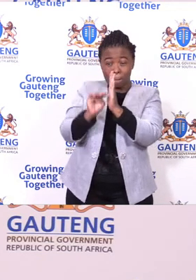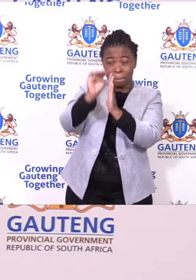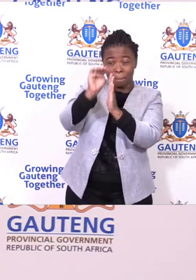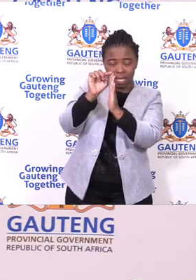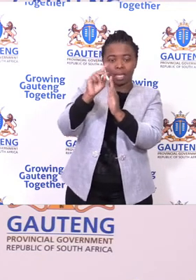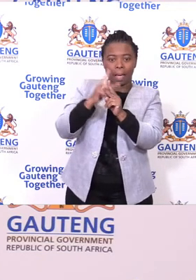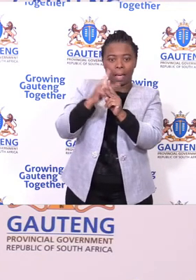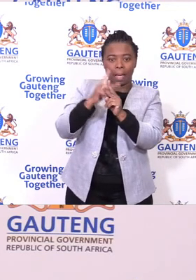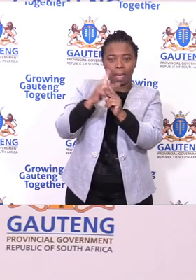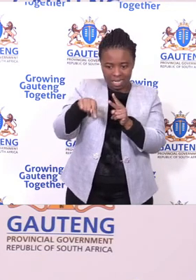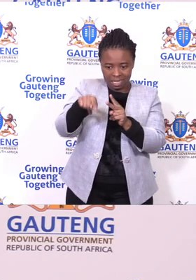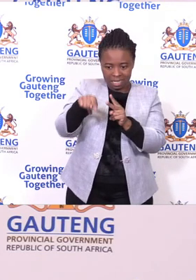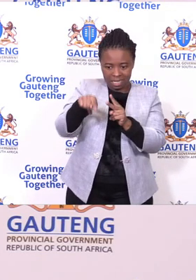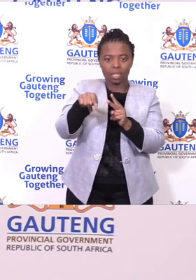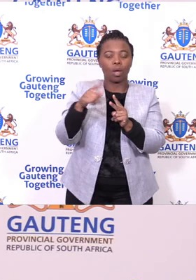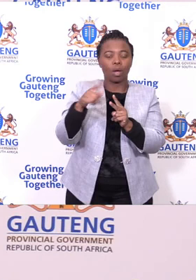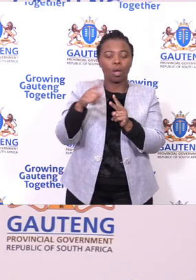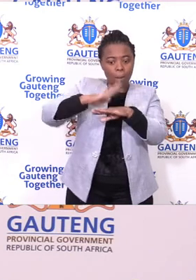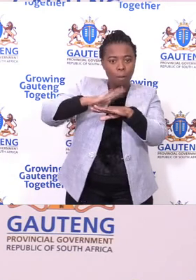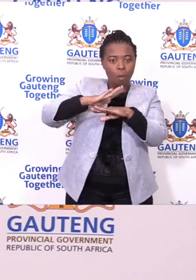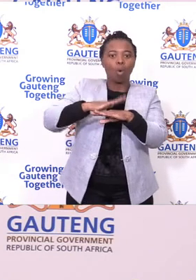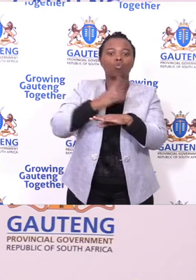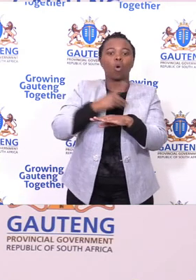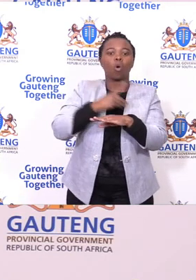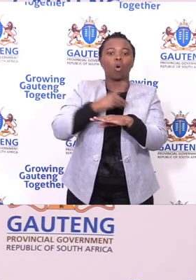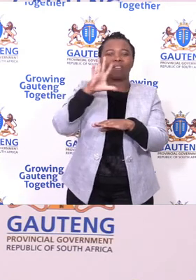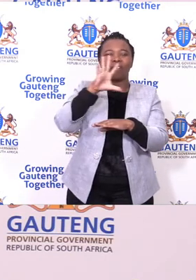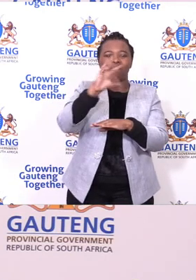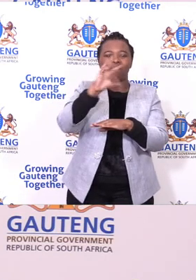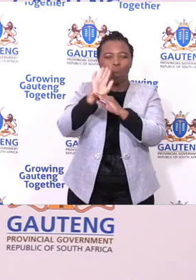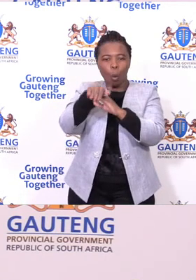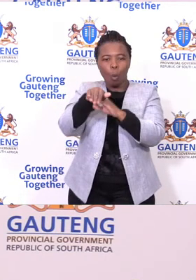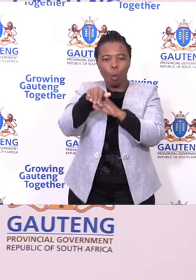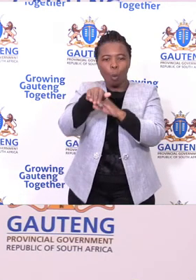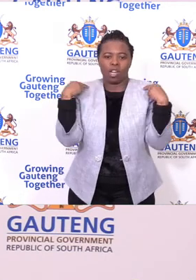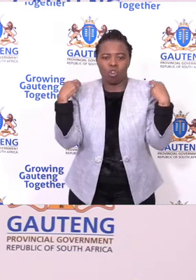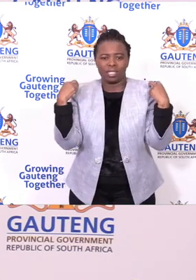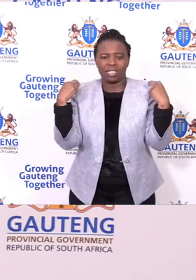us getting more doctors, over 500 more doctors and nurses and other